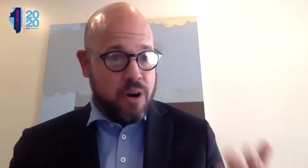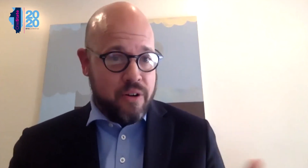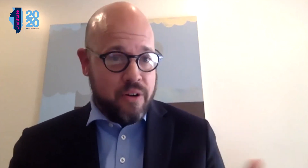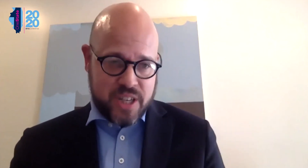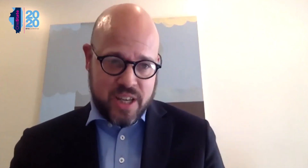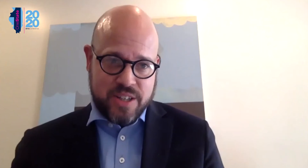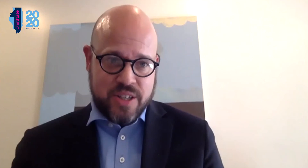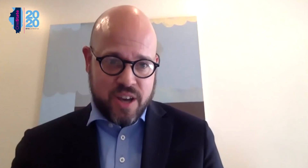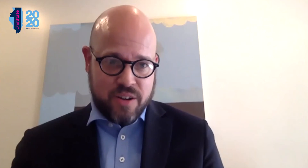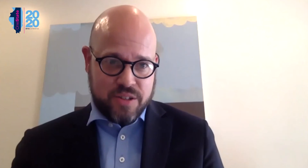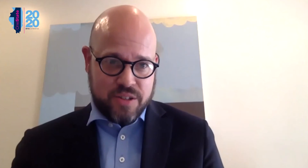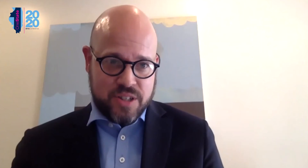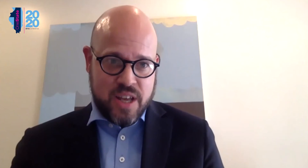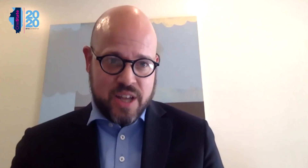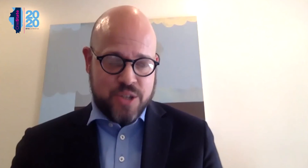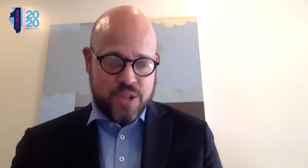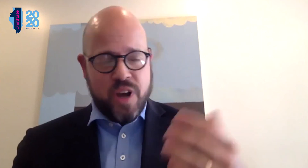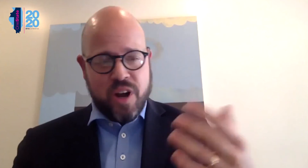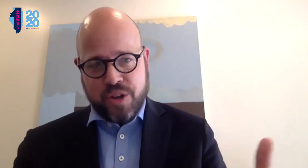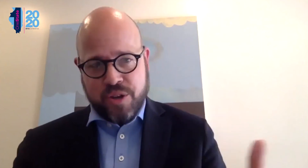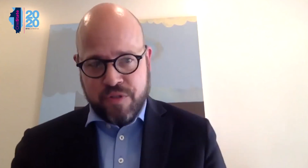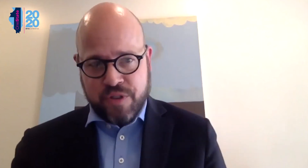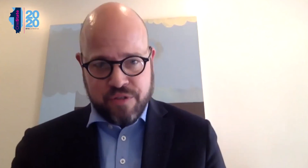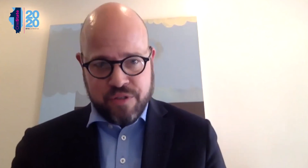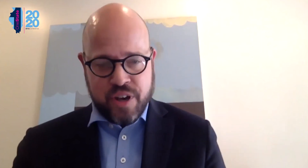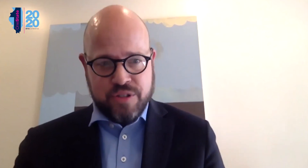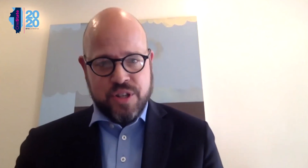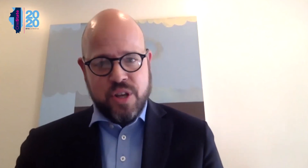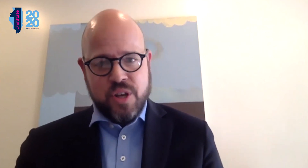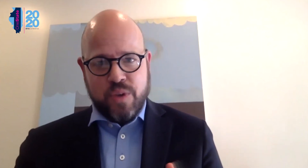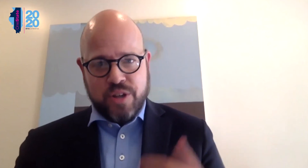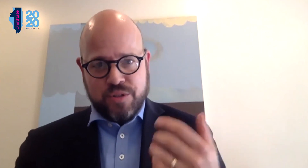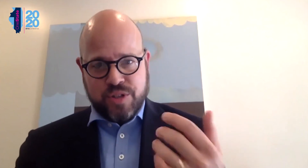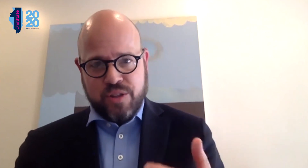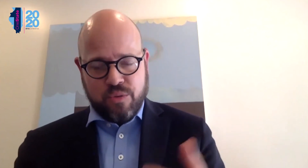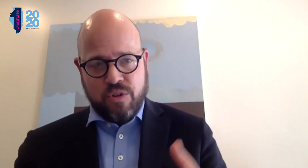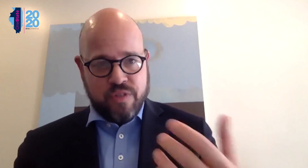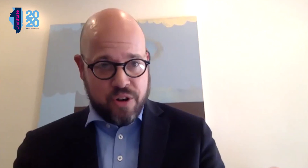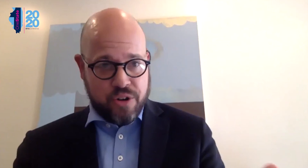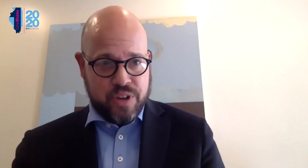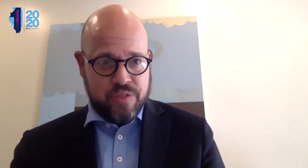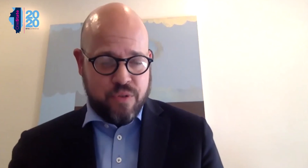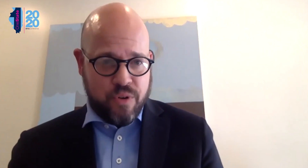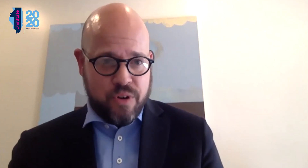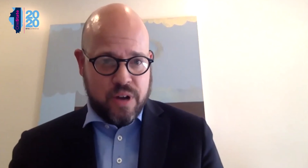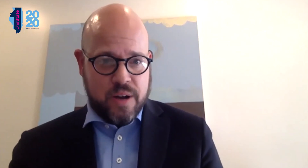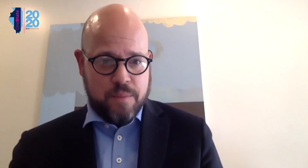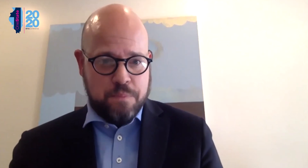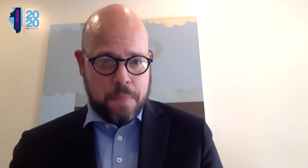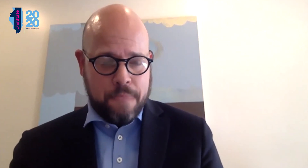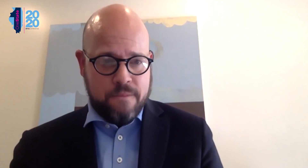cuts that we're already seeing it to the arts. And so if we argue for funding for the arts, we also take the role of arguing